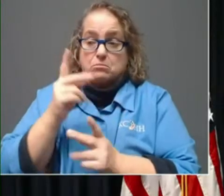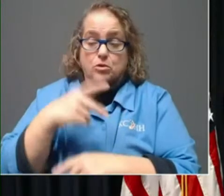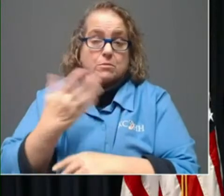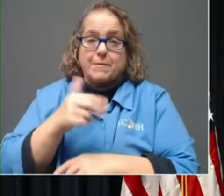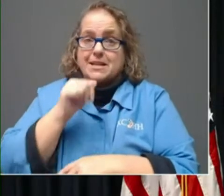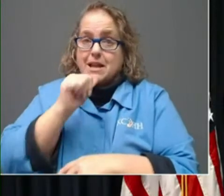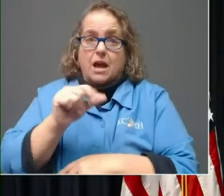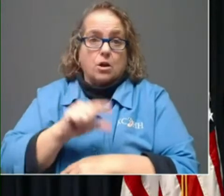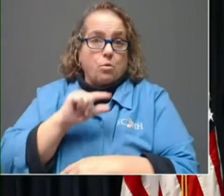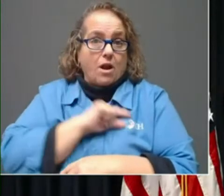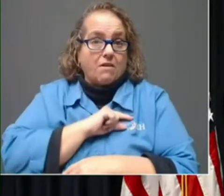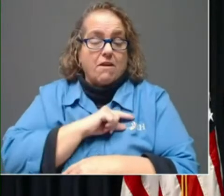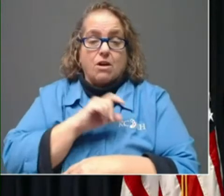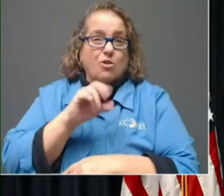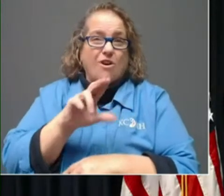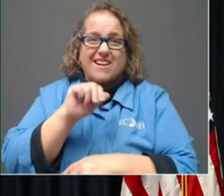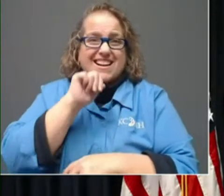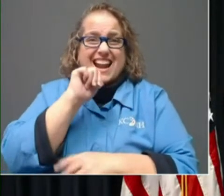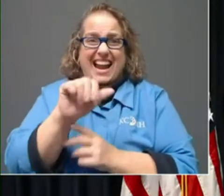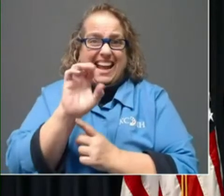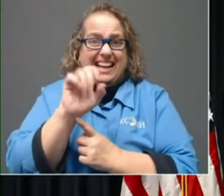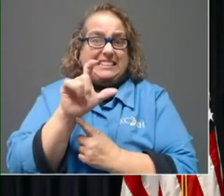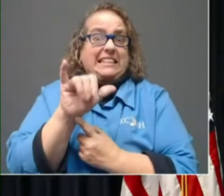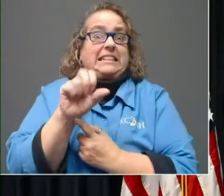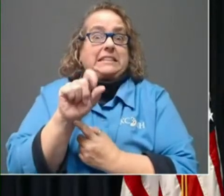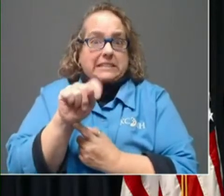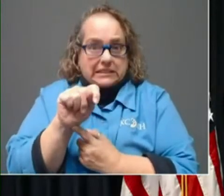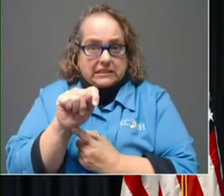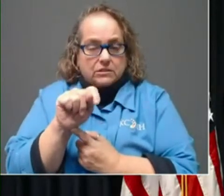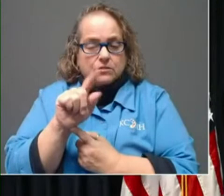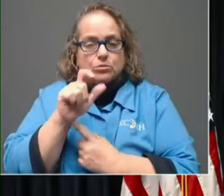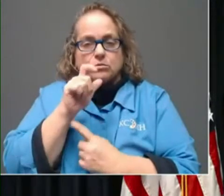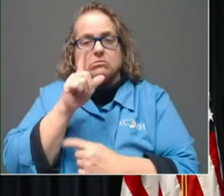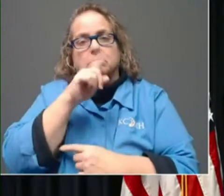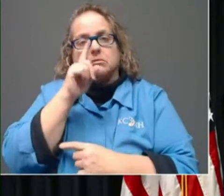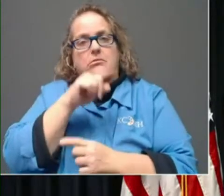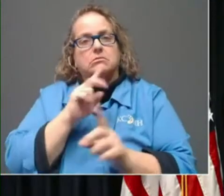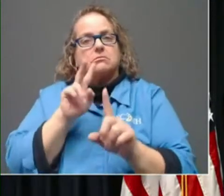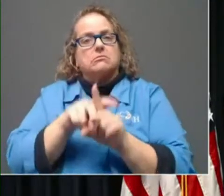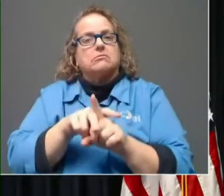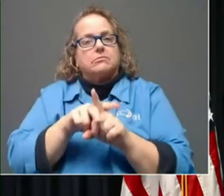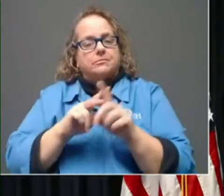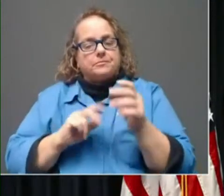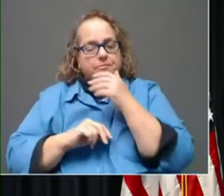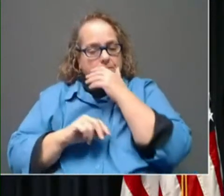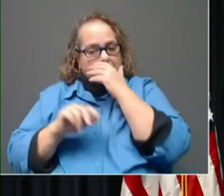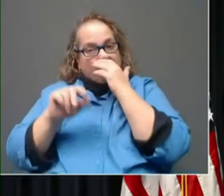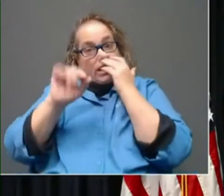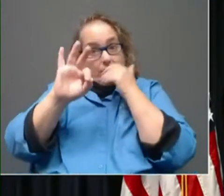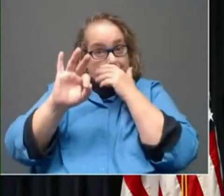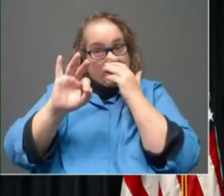exist filing for it. But if there are folks there where there have been mistakes right now,